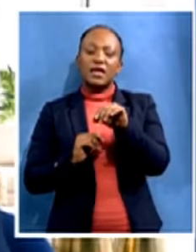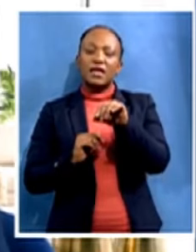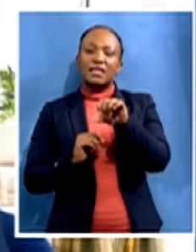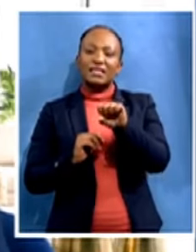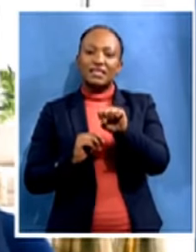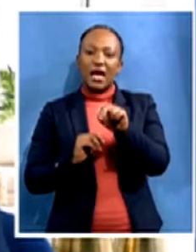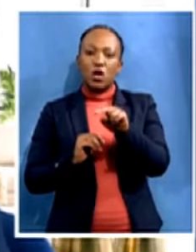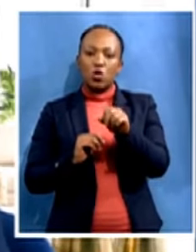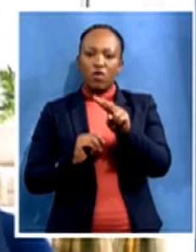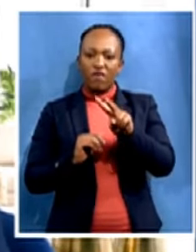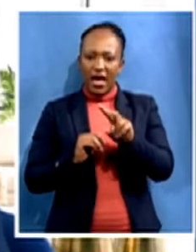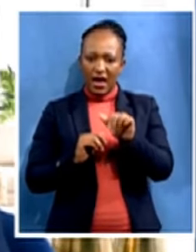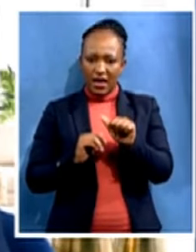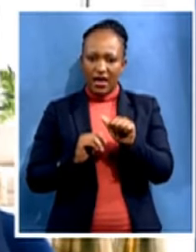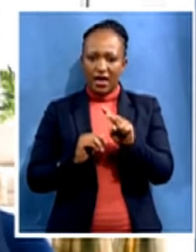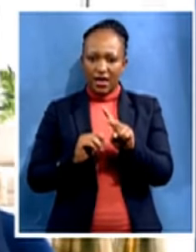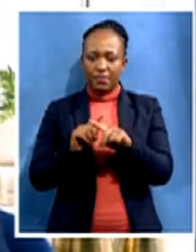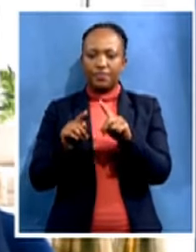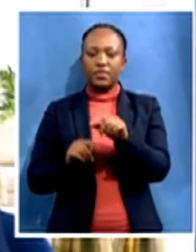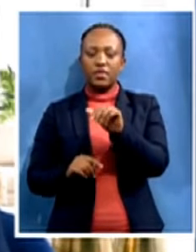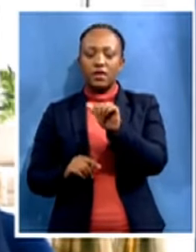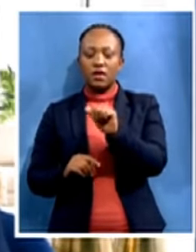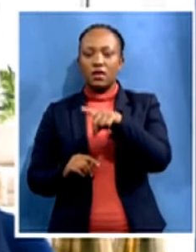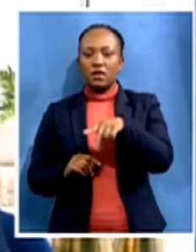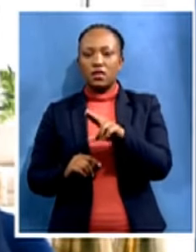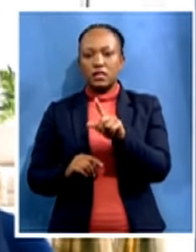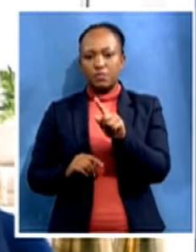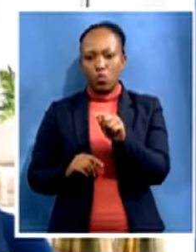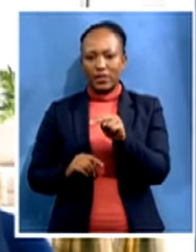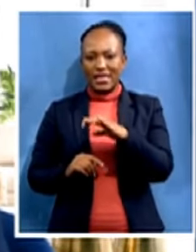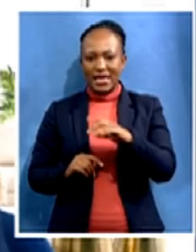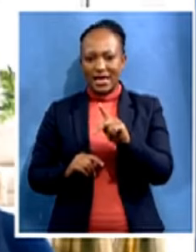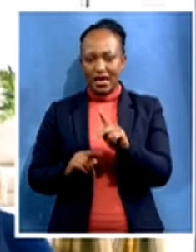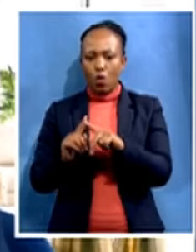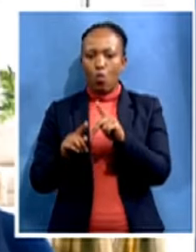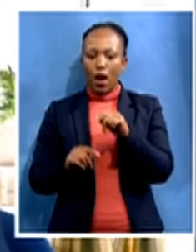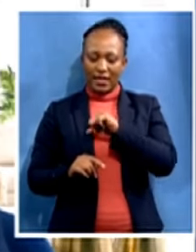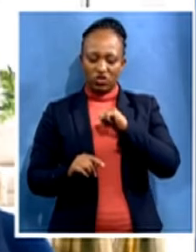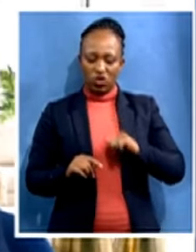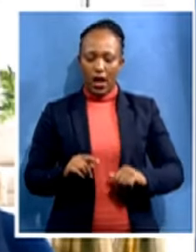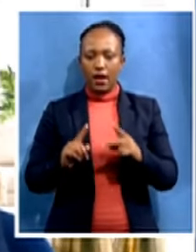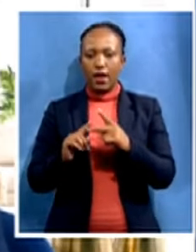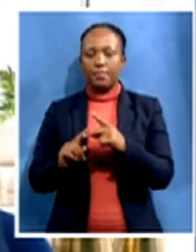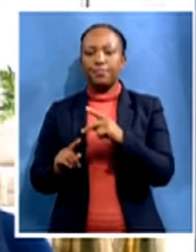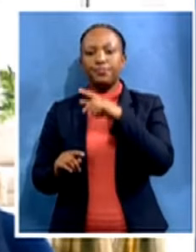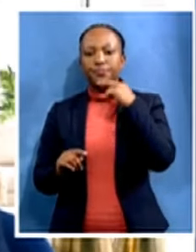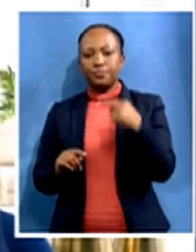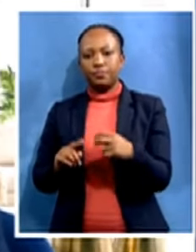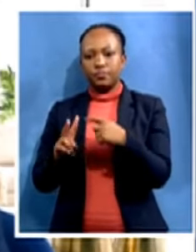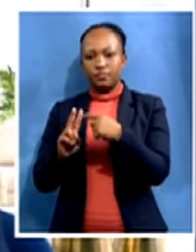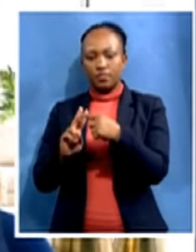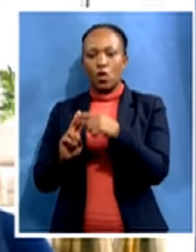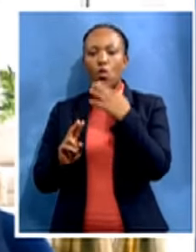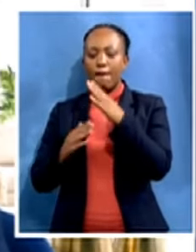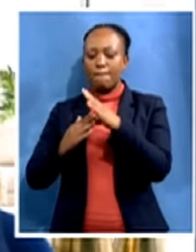politics as well, because Russia and China are both BRICS members with South Africa, along with